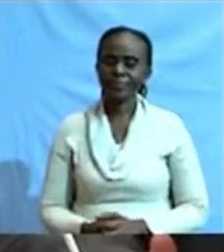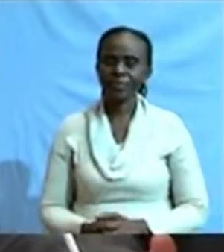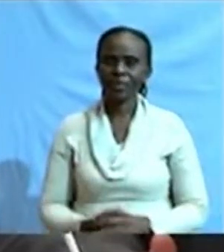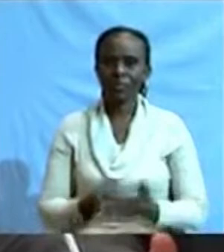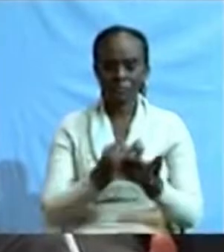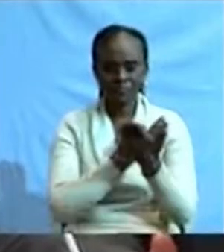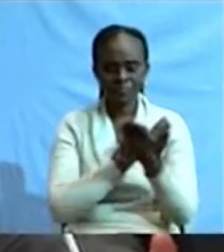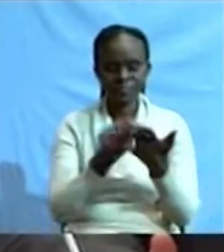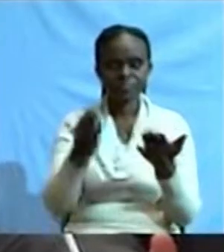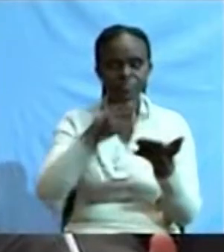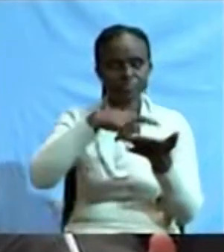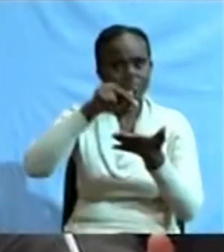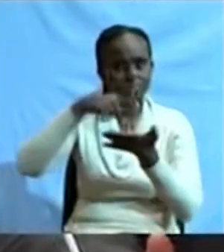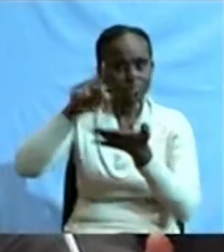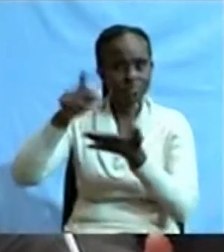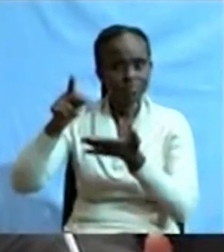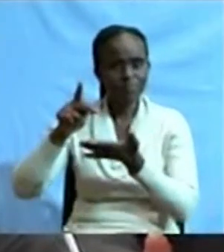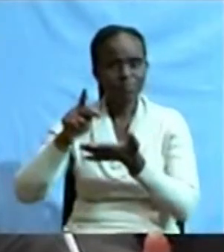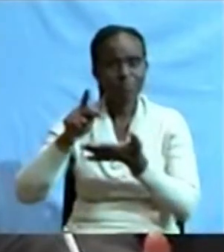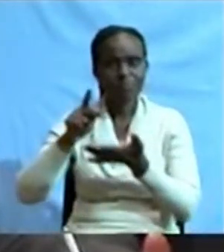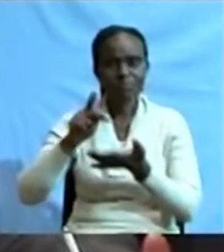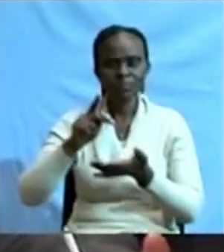failure to reimburse borrowed funds.